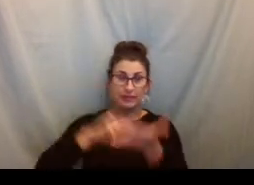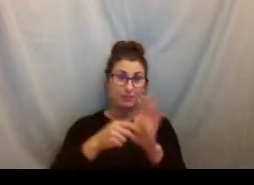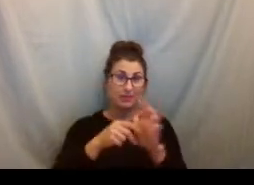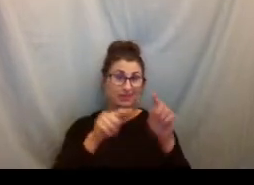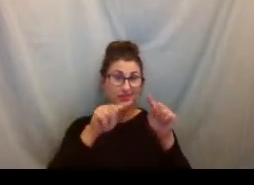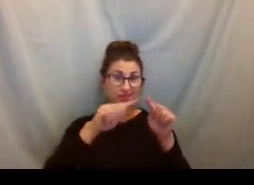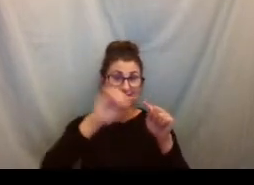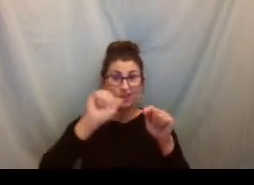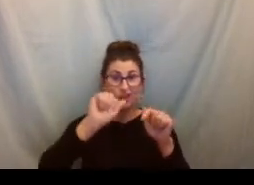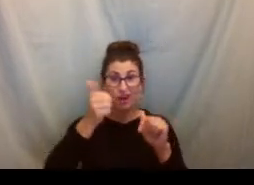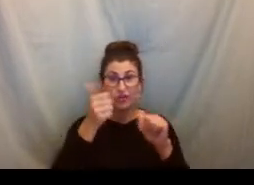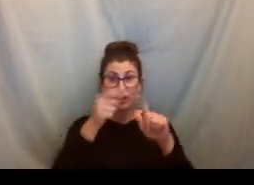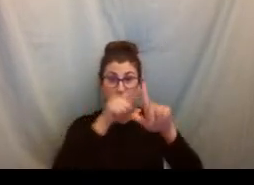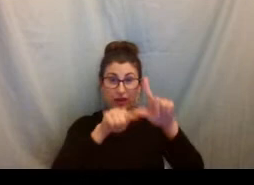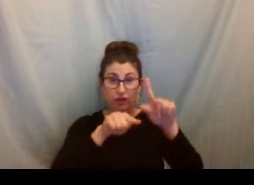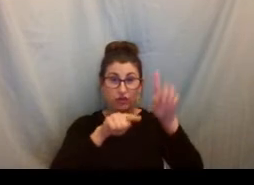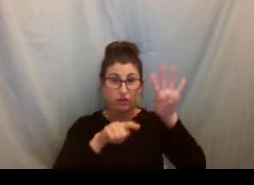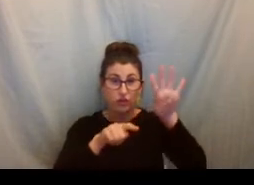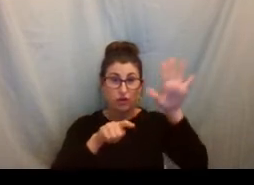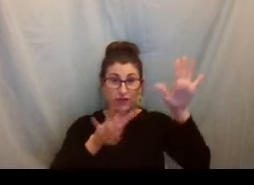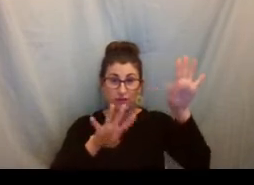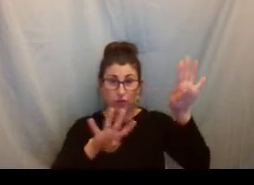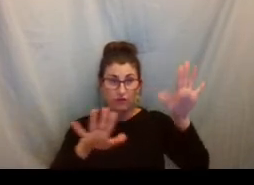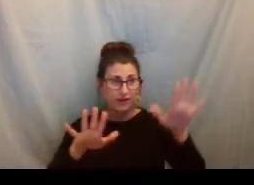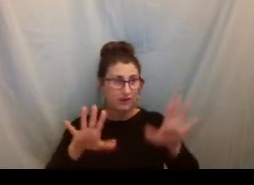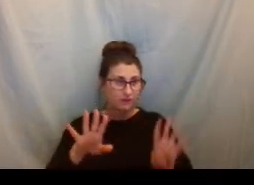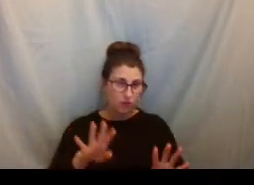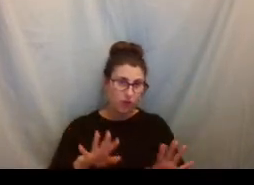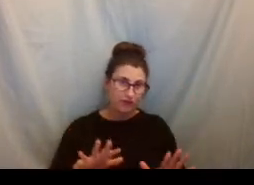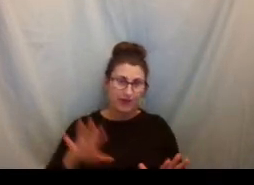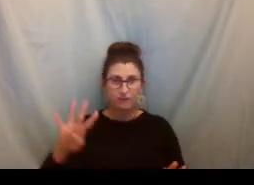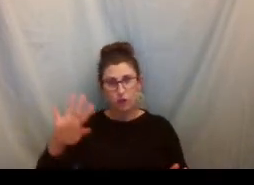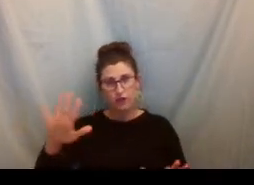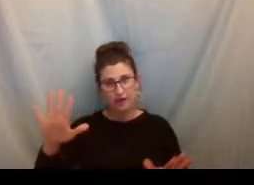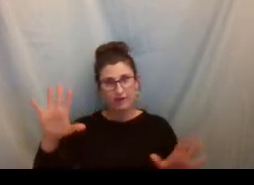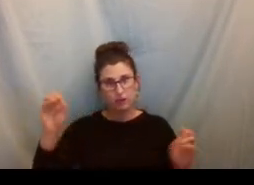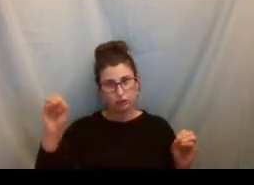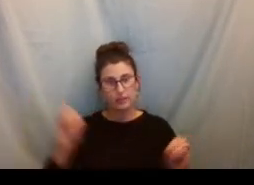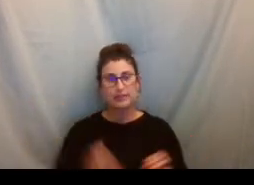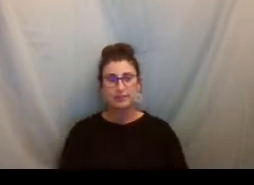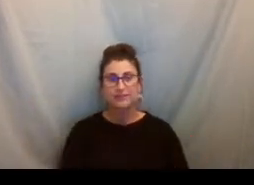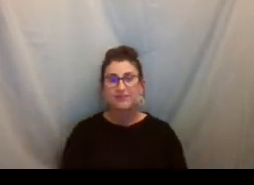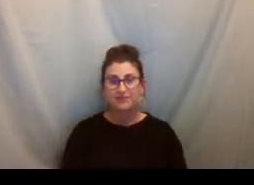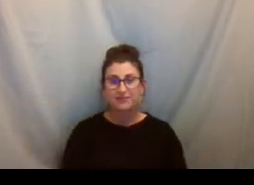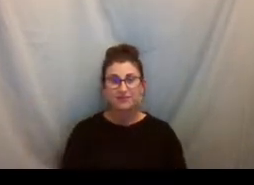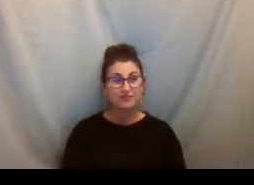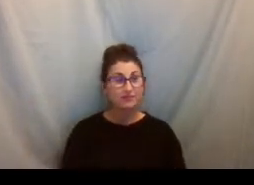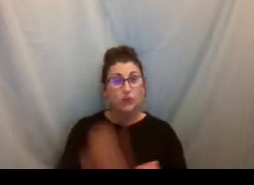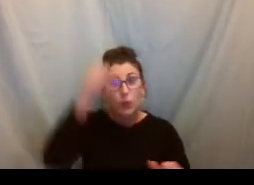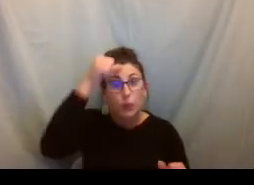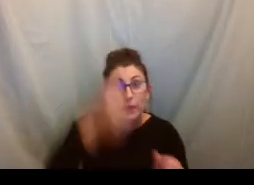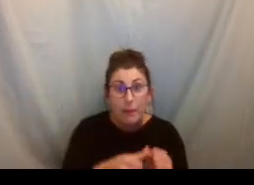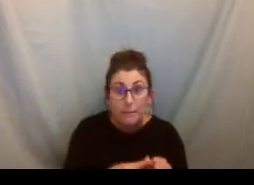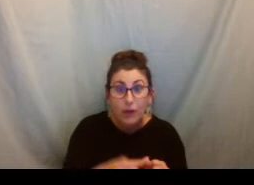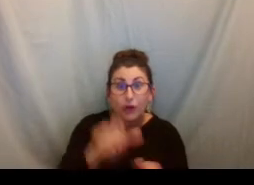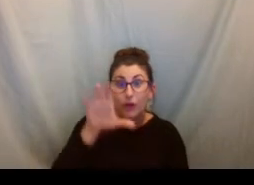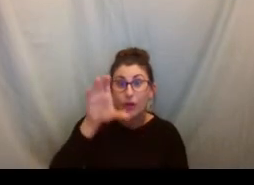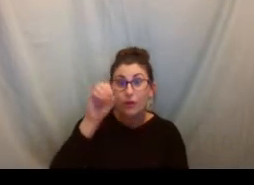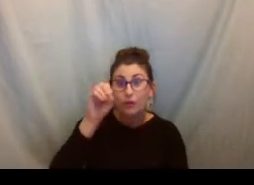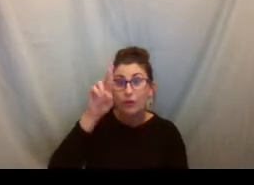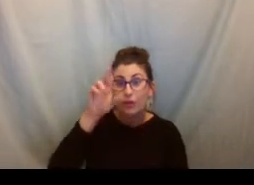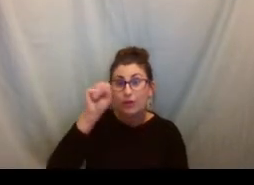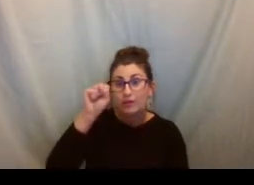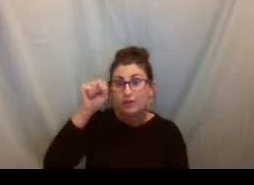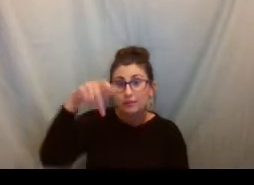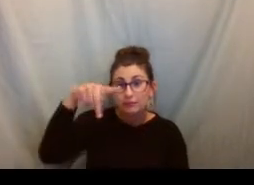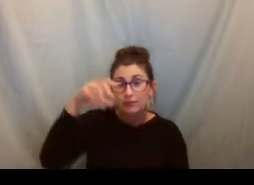45 degrees, 45 degrees, 45 degrees, 45 degrees. All right, remember, corresponding